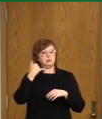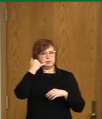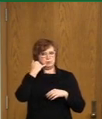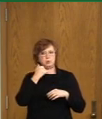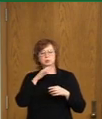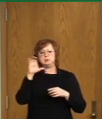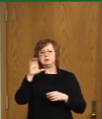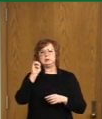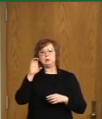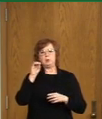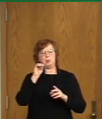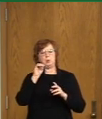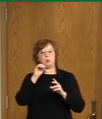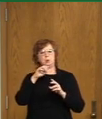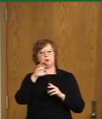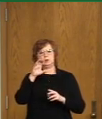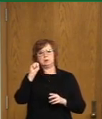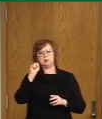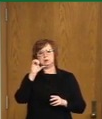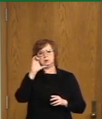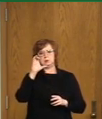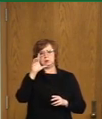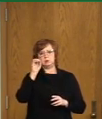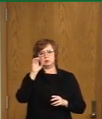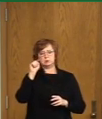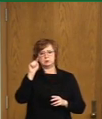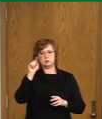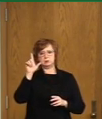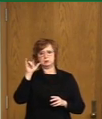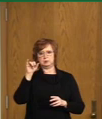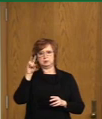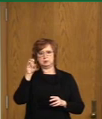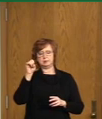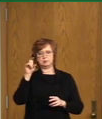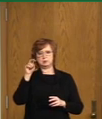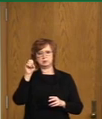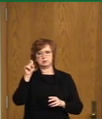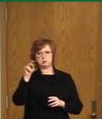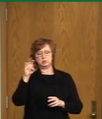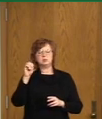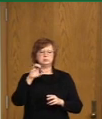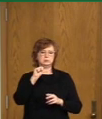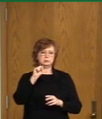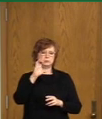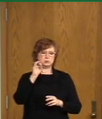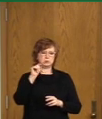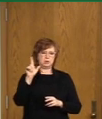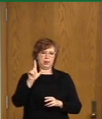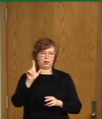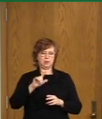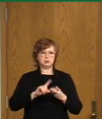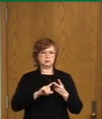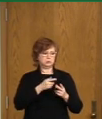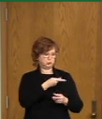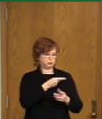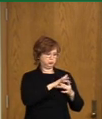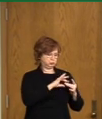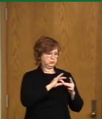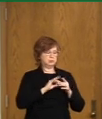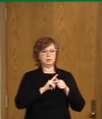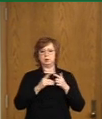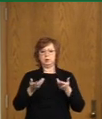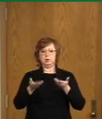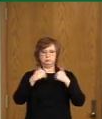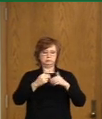of the Saskatchewan Health Authority, Scott Livingston. Both Premier Moe and Dr. Shahab will have some remarks, and we will have time for